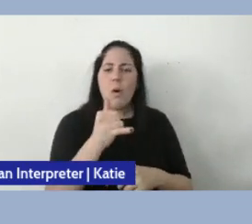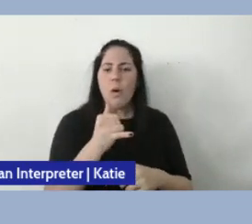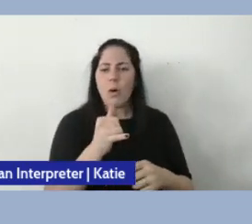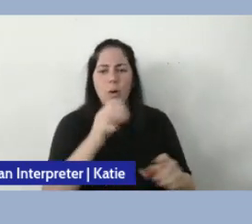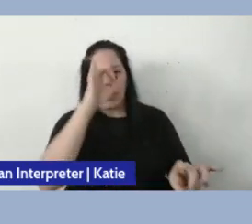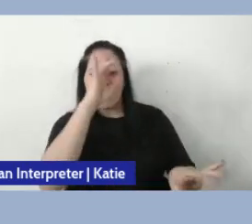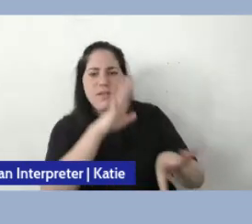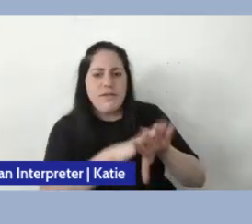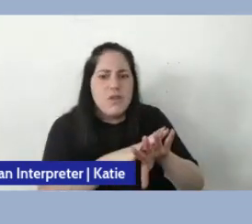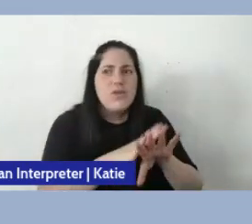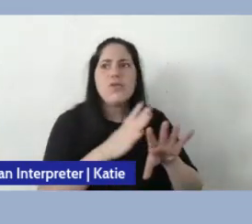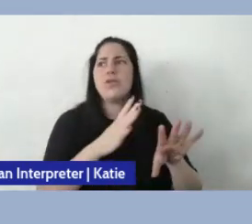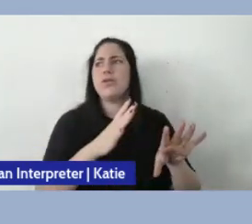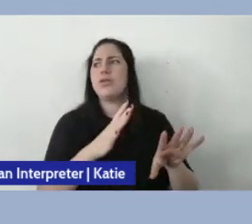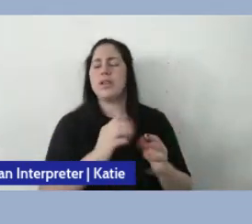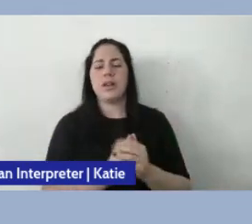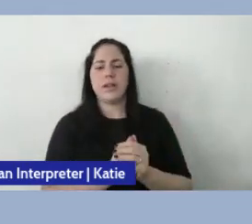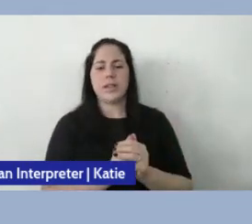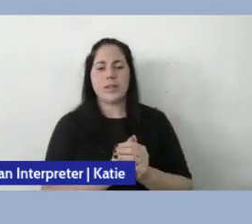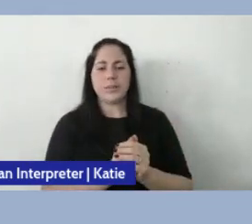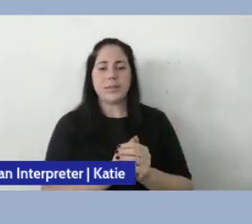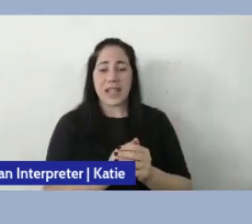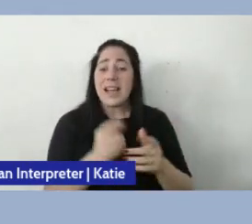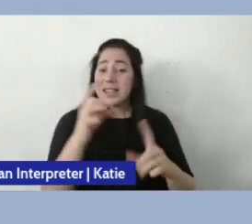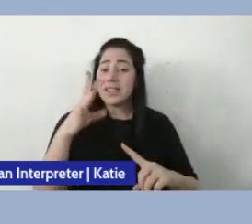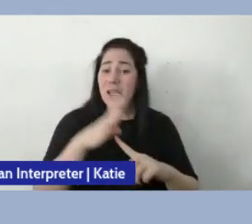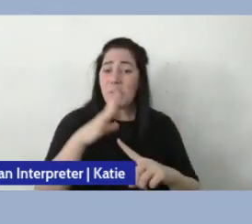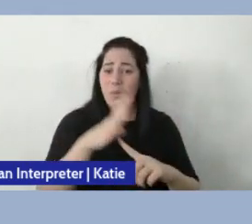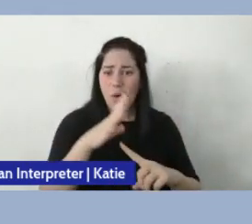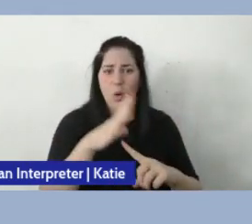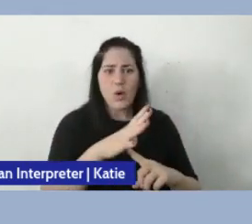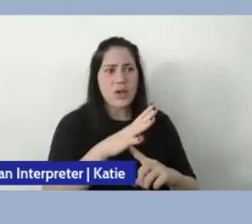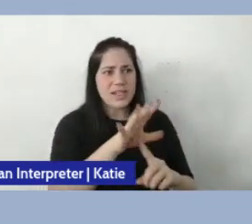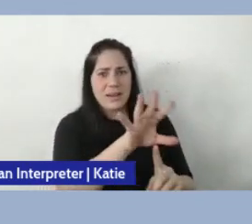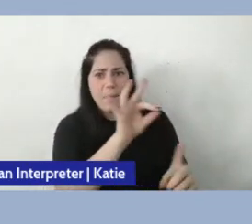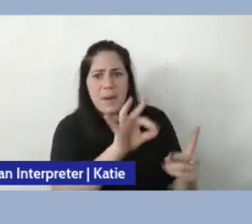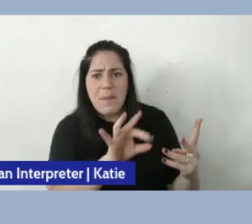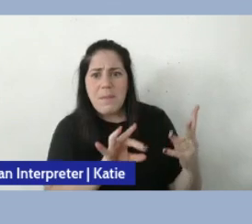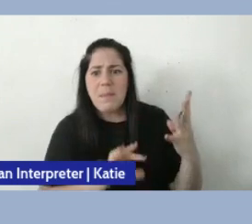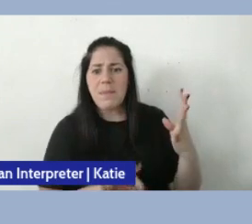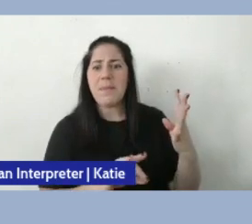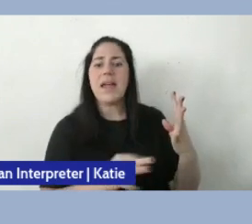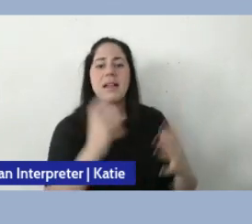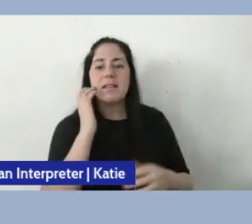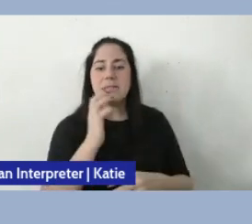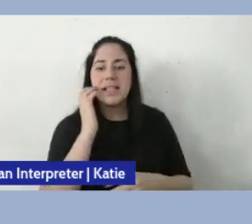and therefore essential to a reliable diagnosis. These challenges highlight